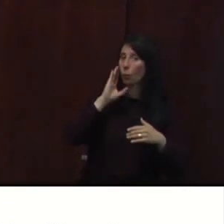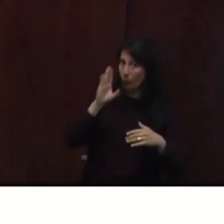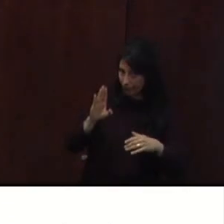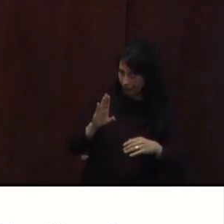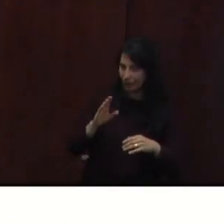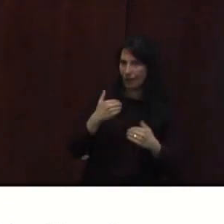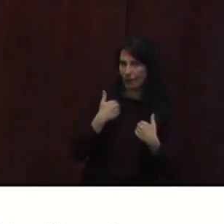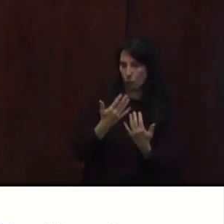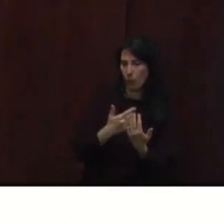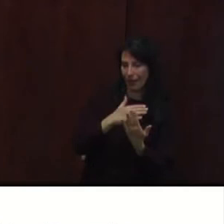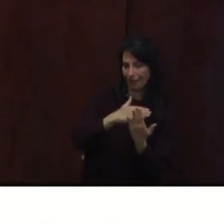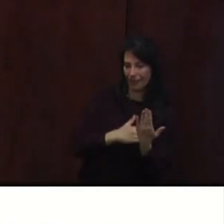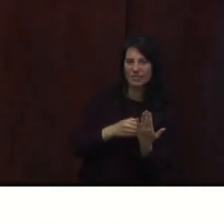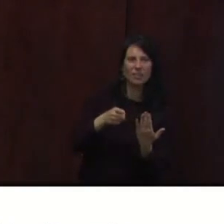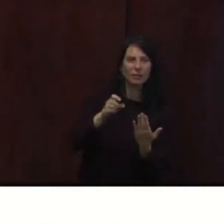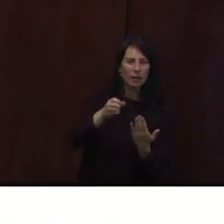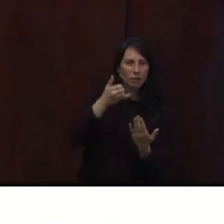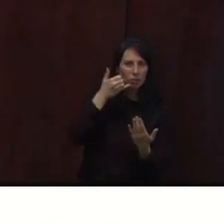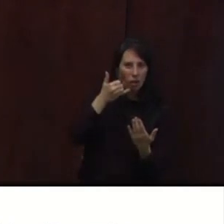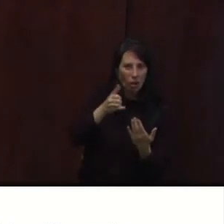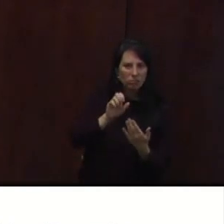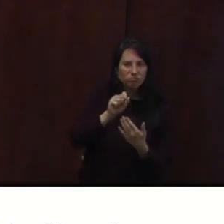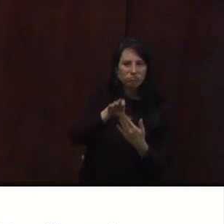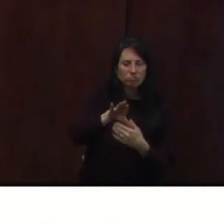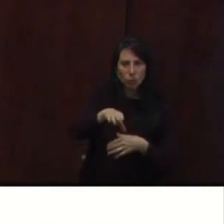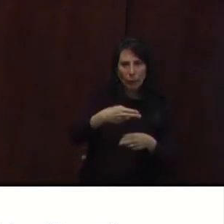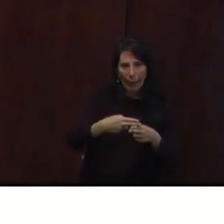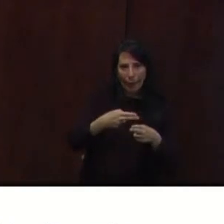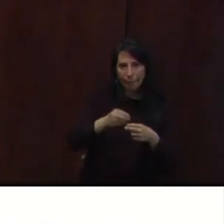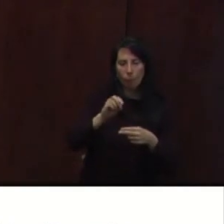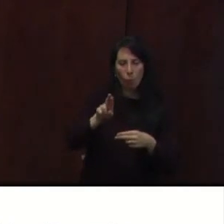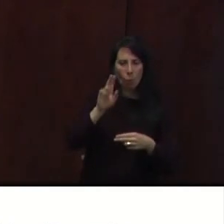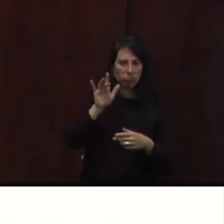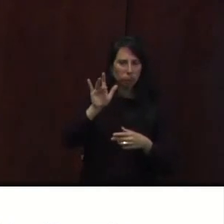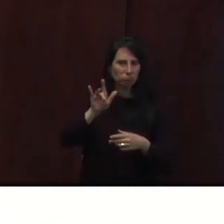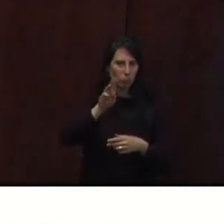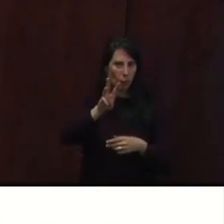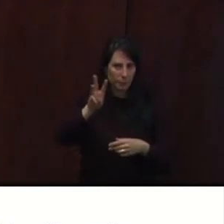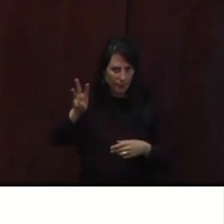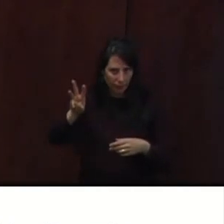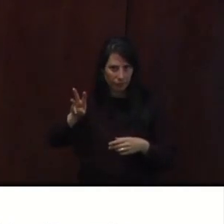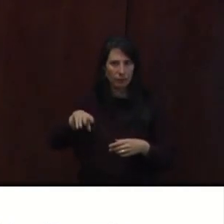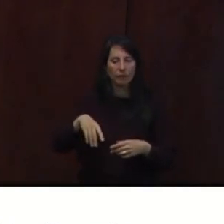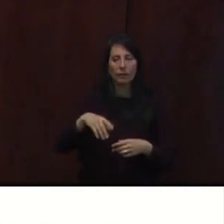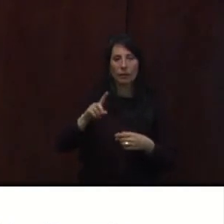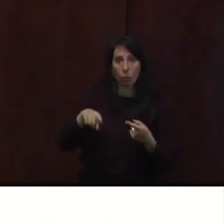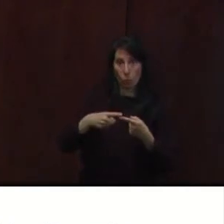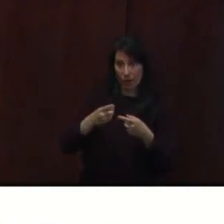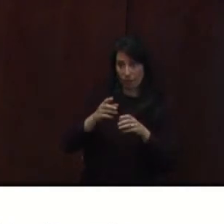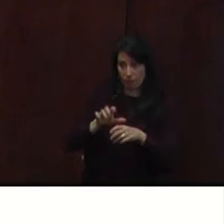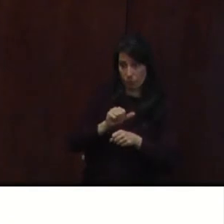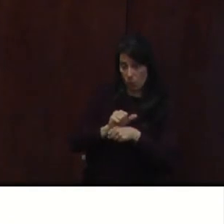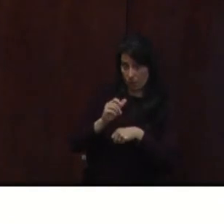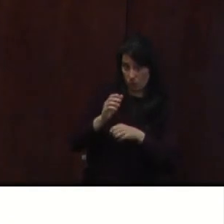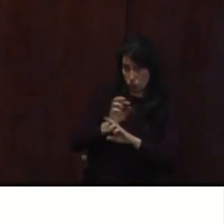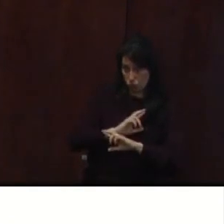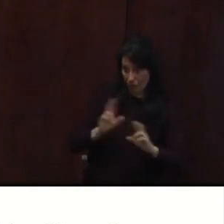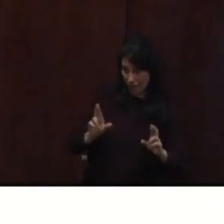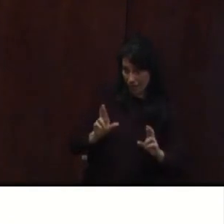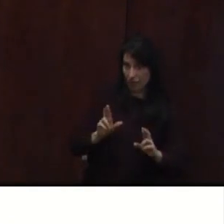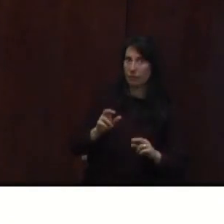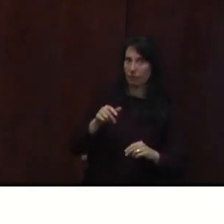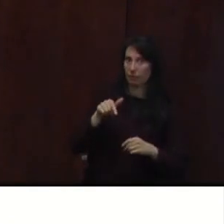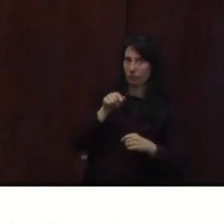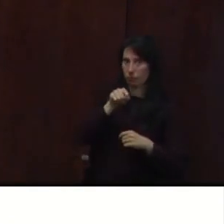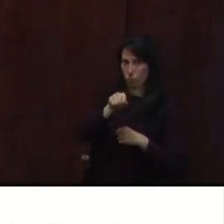wait list, and then the county will follow up with them to schedule an appointment as our vaccine supplies increase and we have enough shots to give to additional